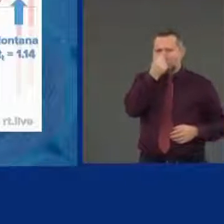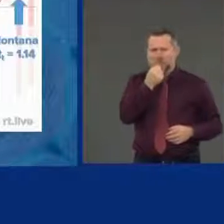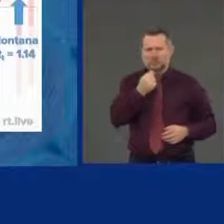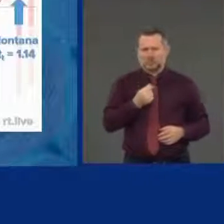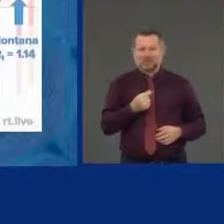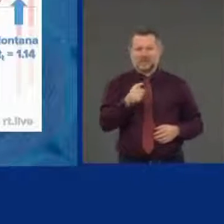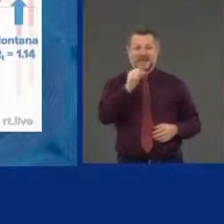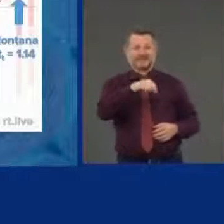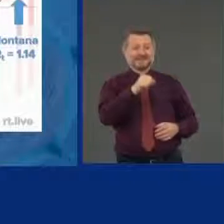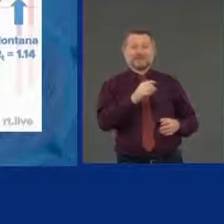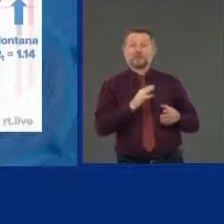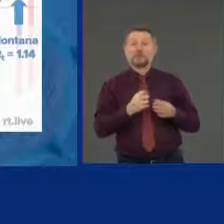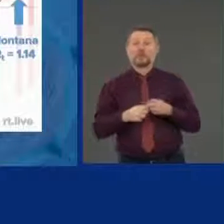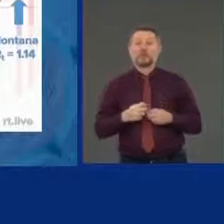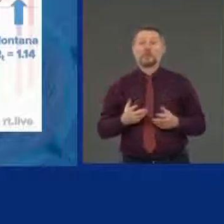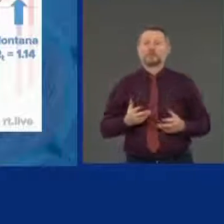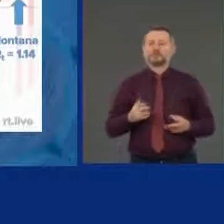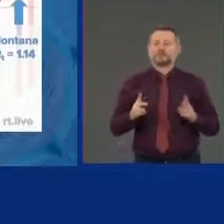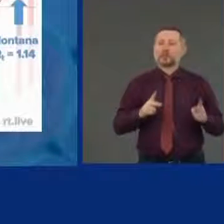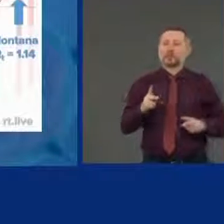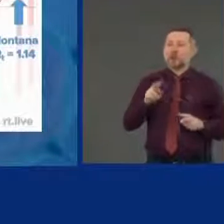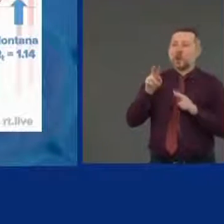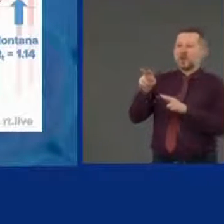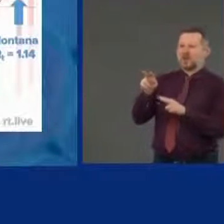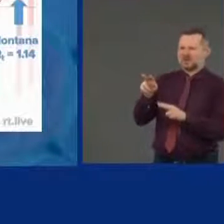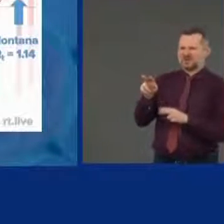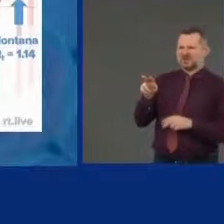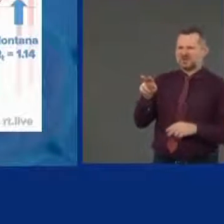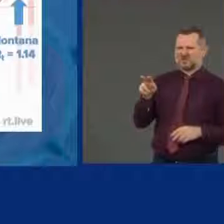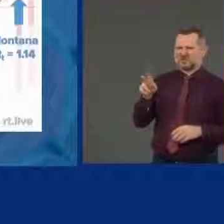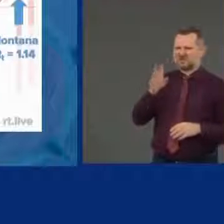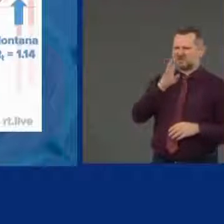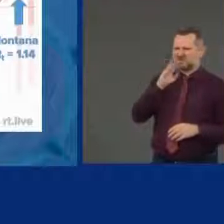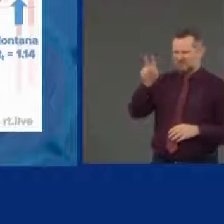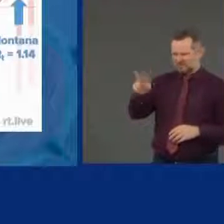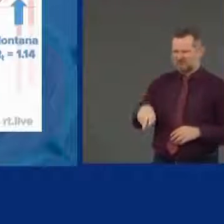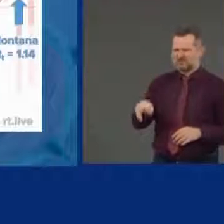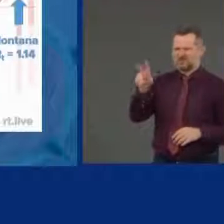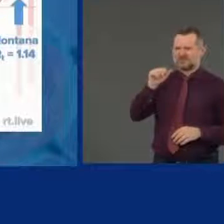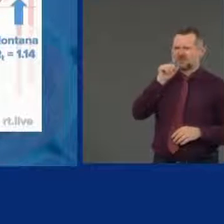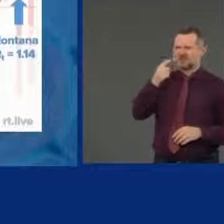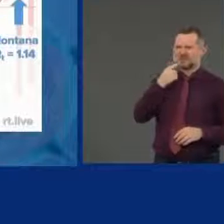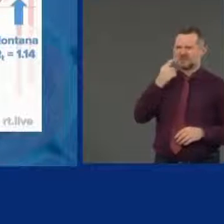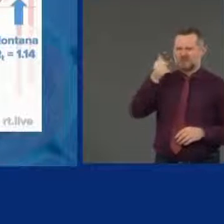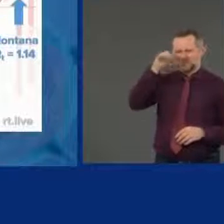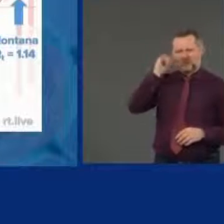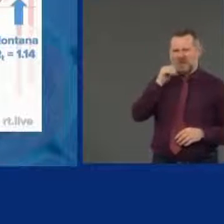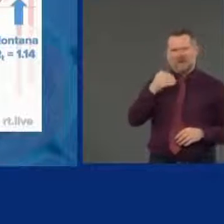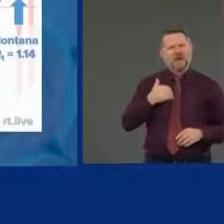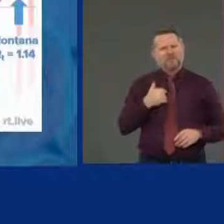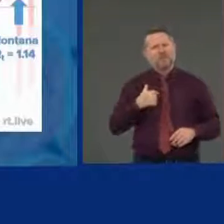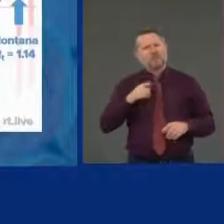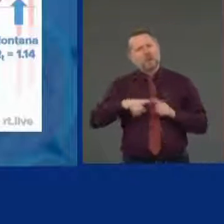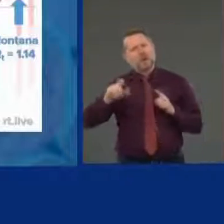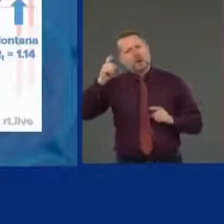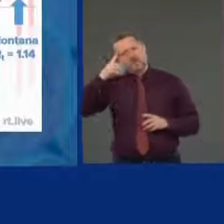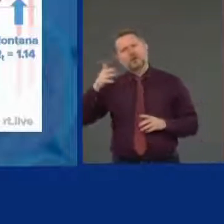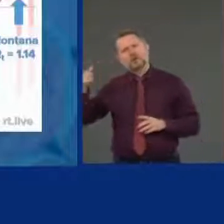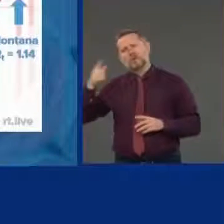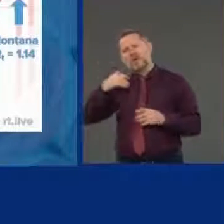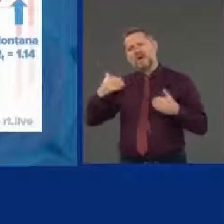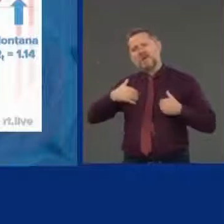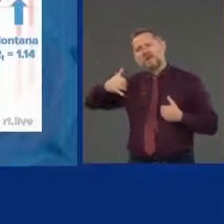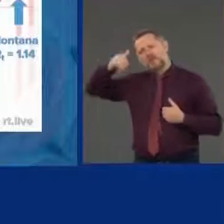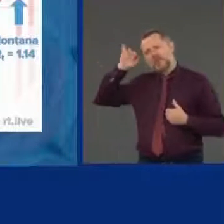I'm looking at him and he doesn't. Well, I know, but the governor said he had blonde hair, blue eyes, and a tiny